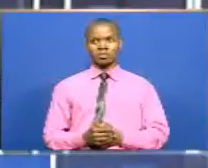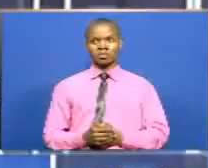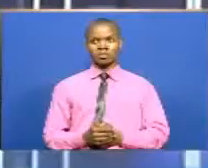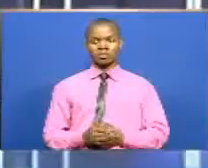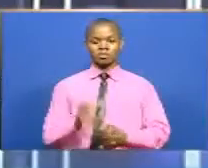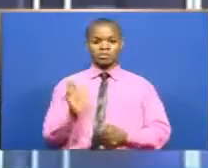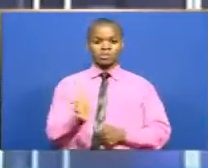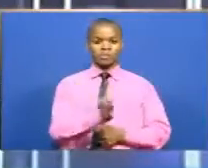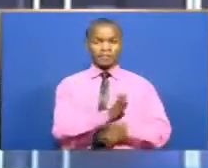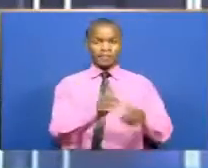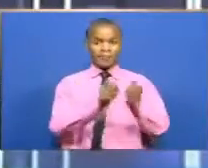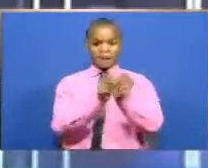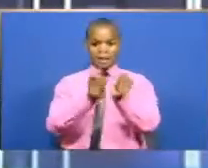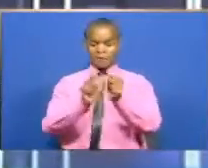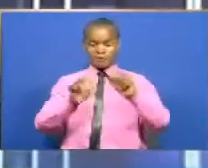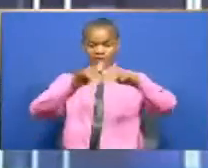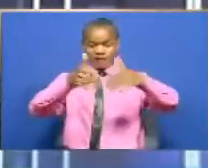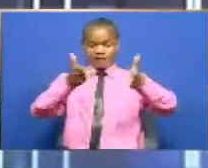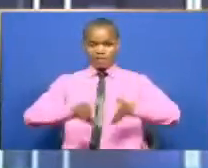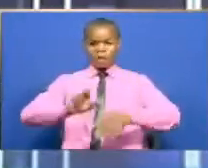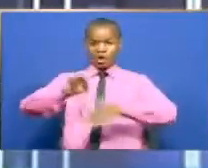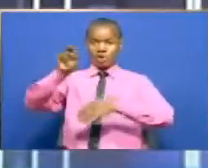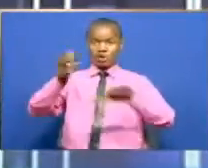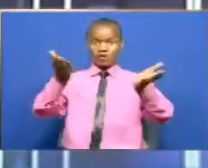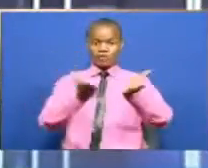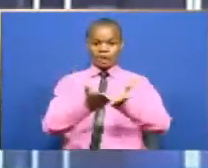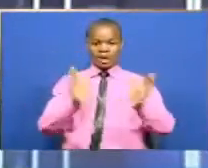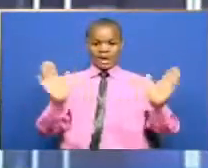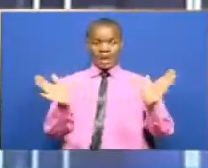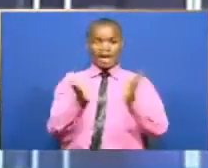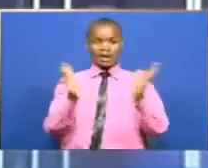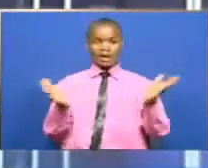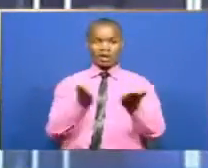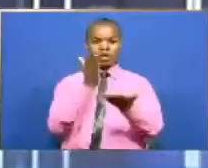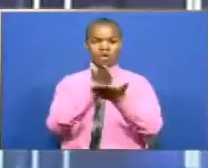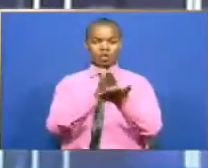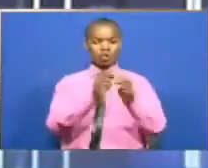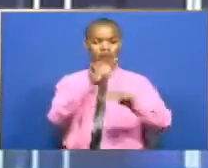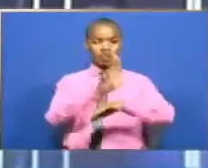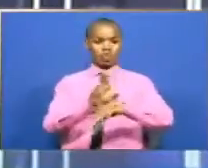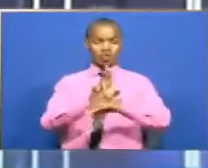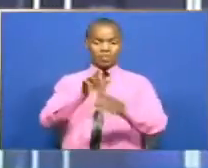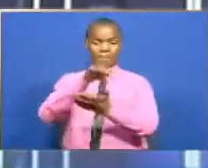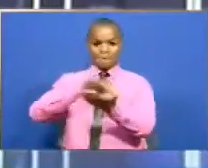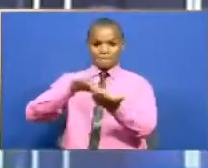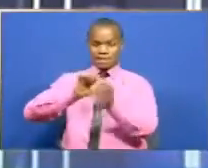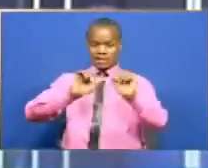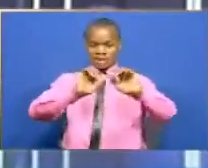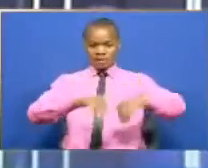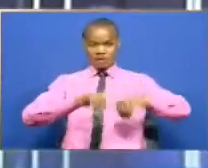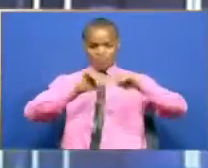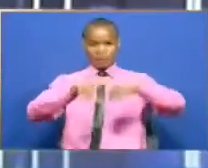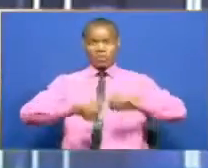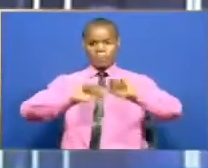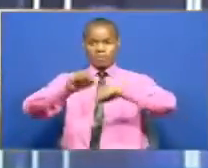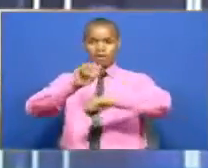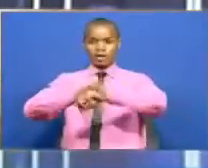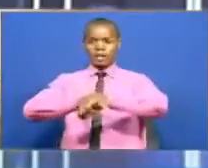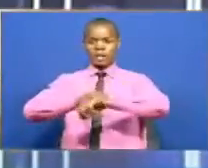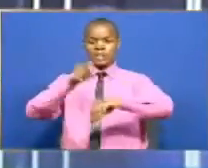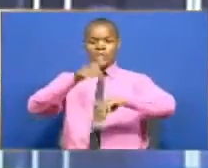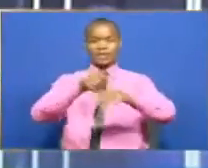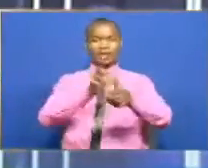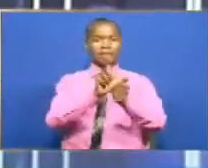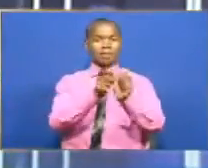Maize farmers in the North Rift region are being encouraged to embrace mixed farming to safeguard their earnings when maize prices